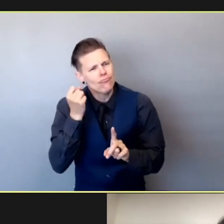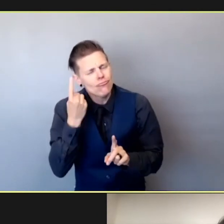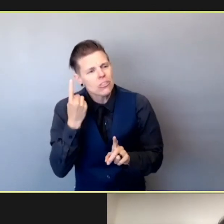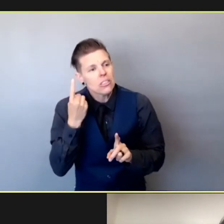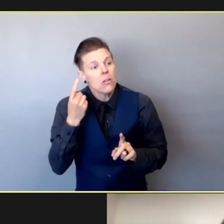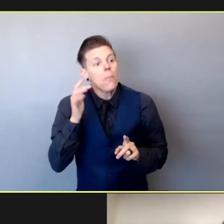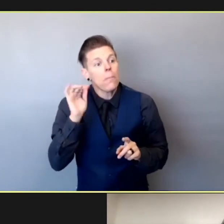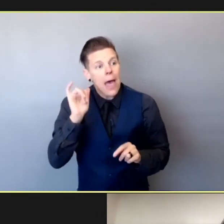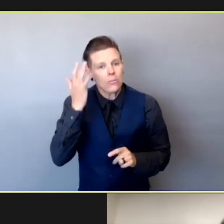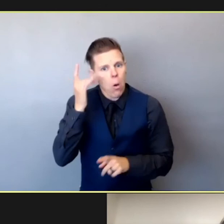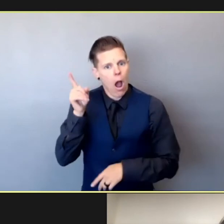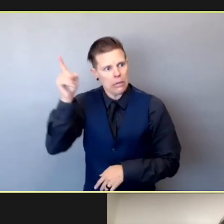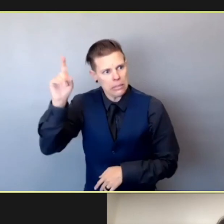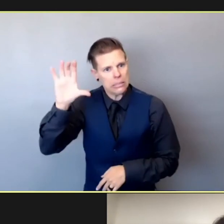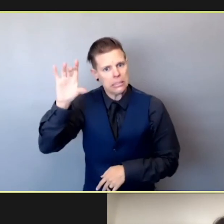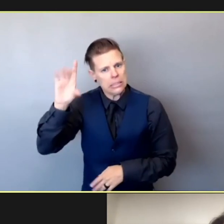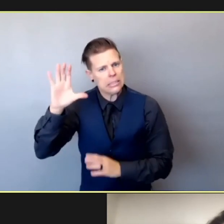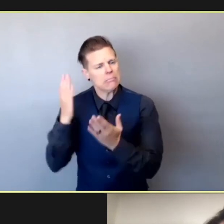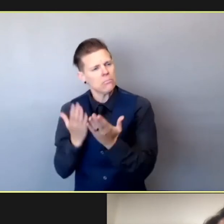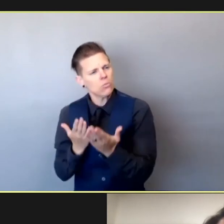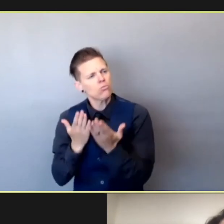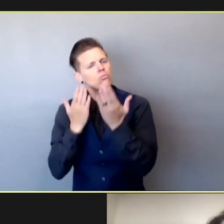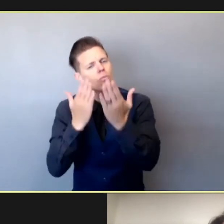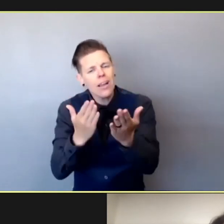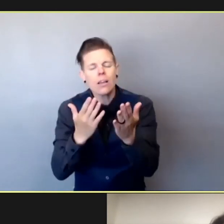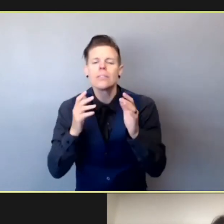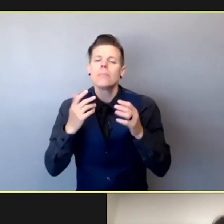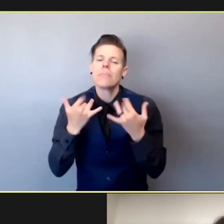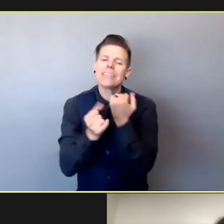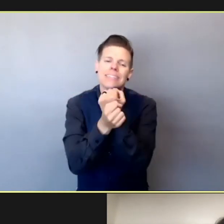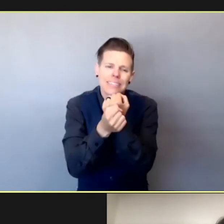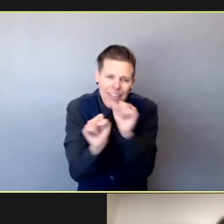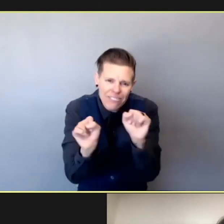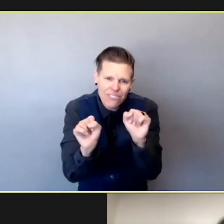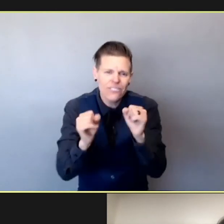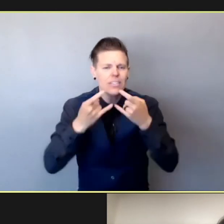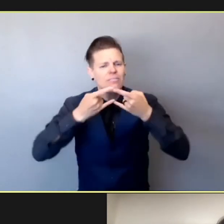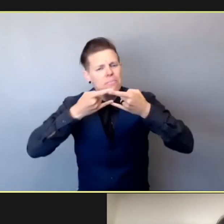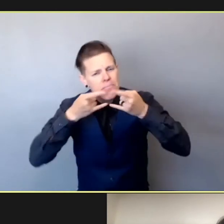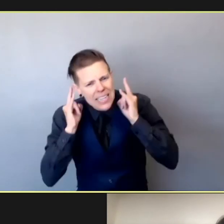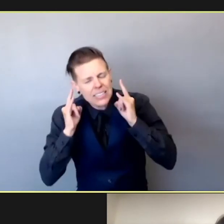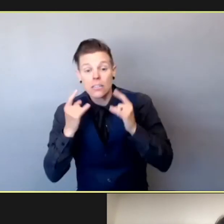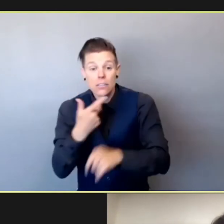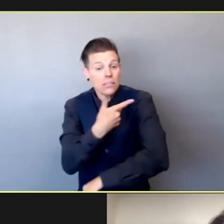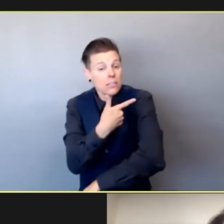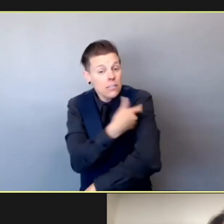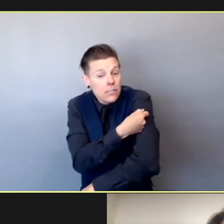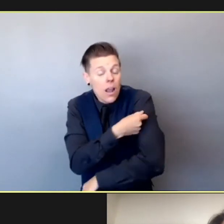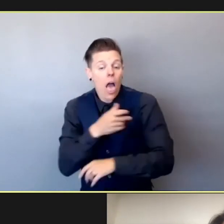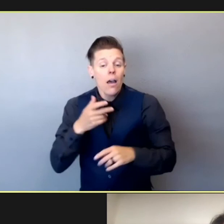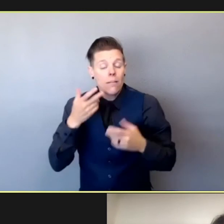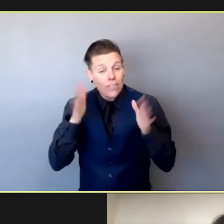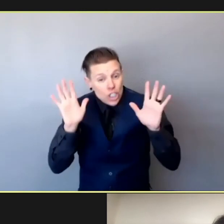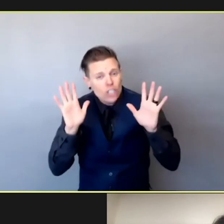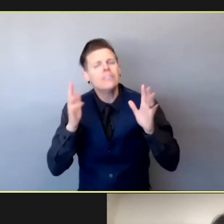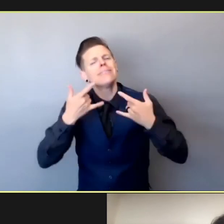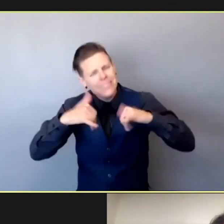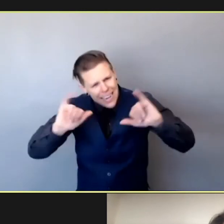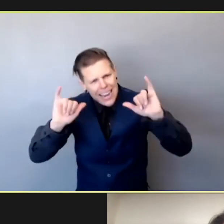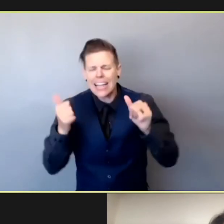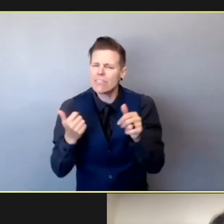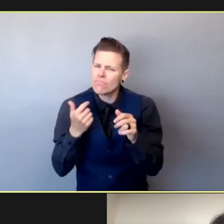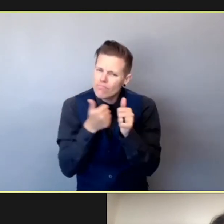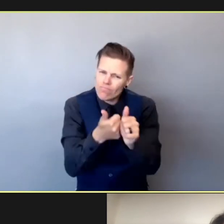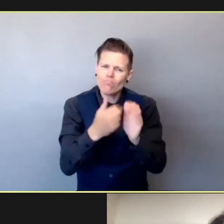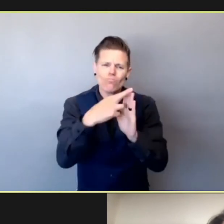mask wearing in indoor locations, even if you are vaccinated, because yes, we're dealing with a different, a